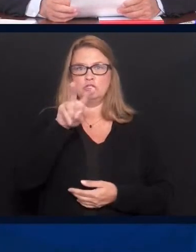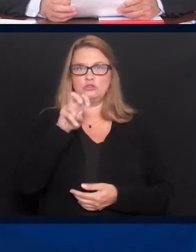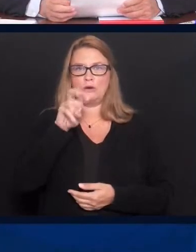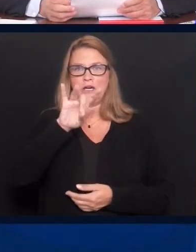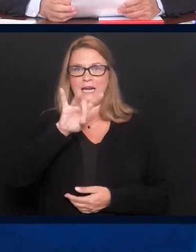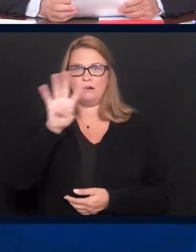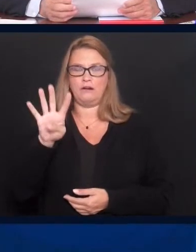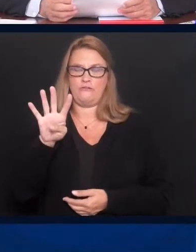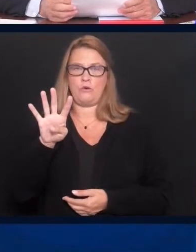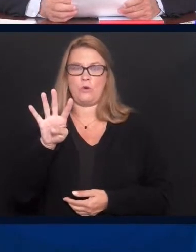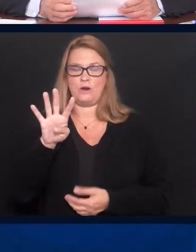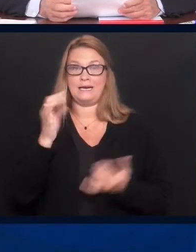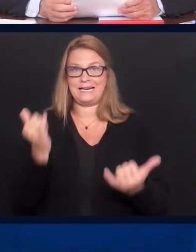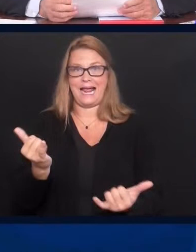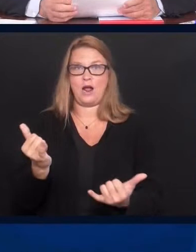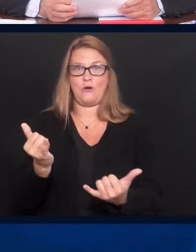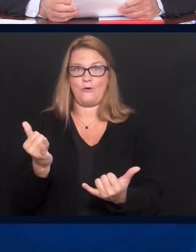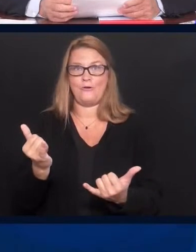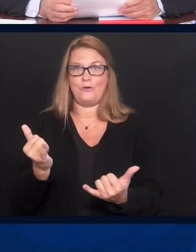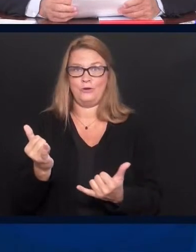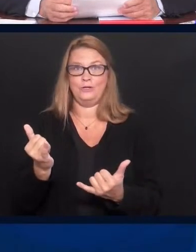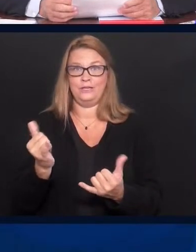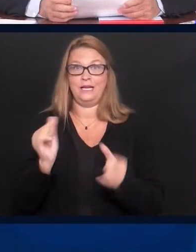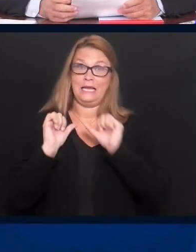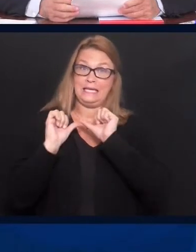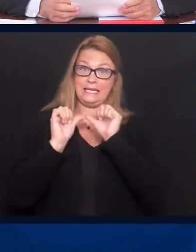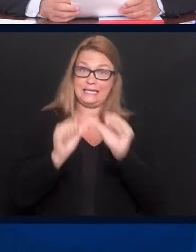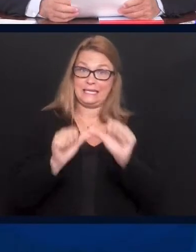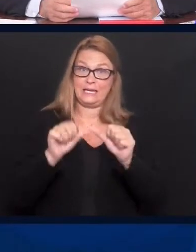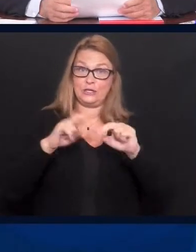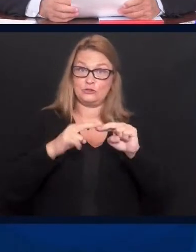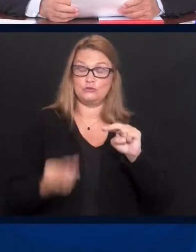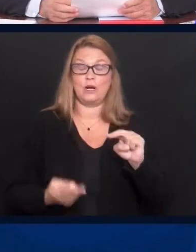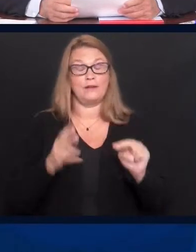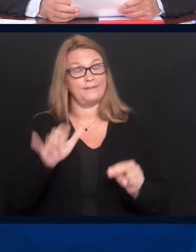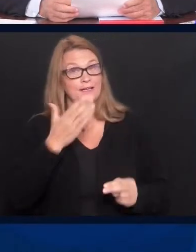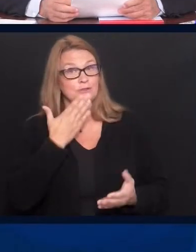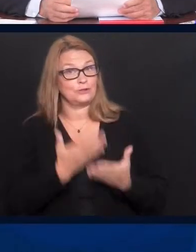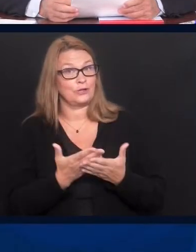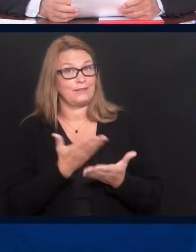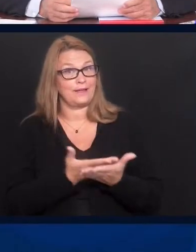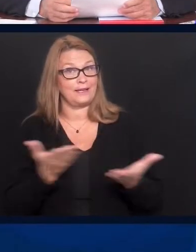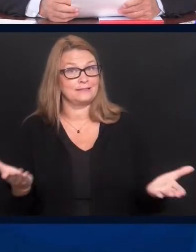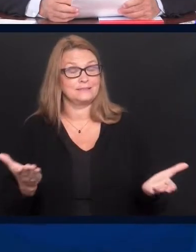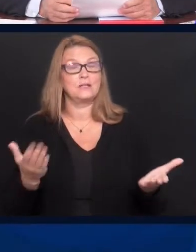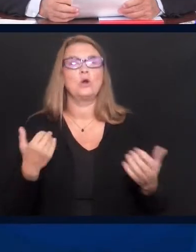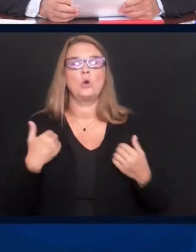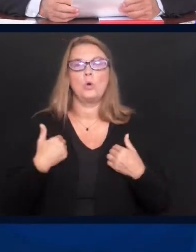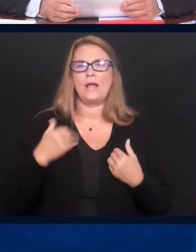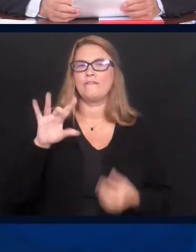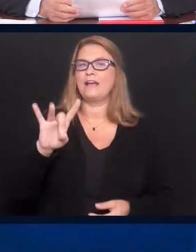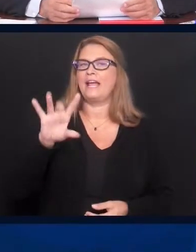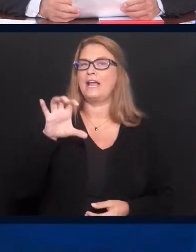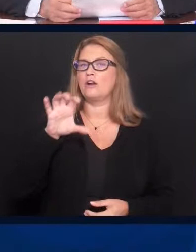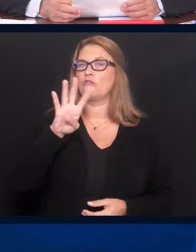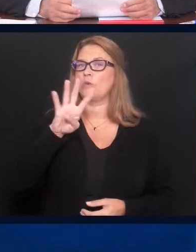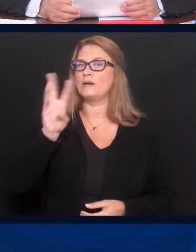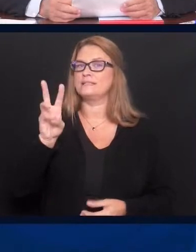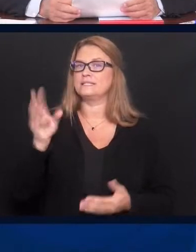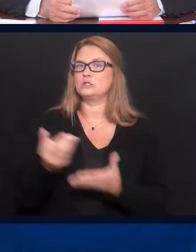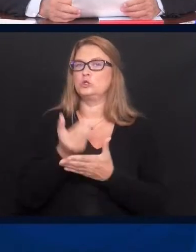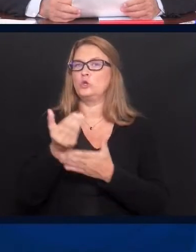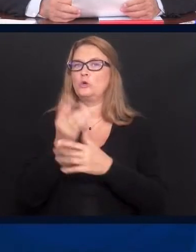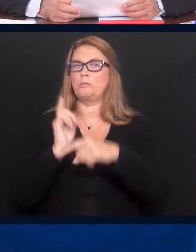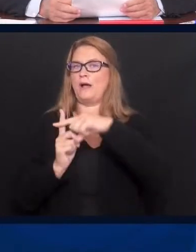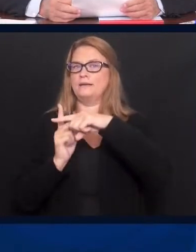12,284 active cases now, which it continues to drop, and that's good stuff. We do have 846 new